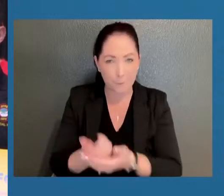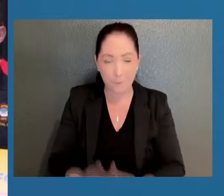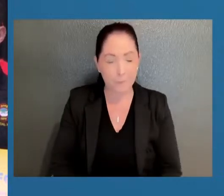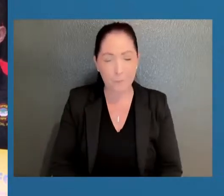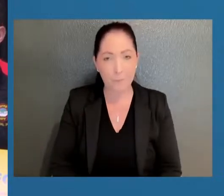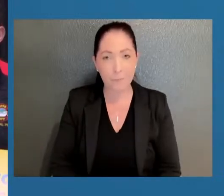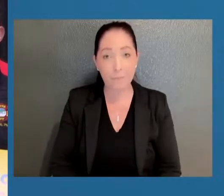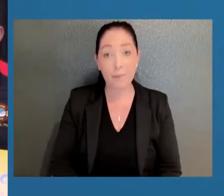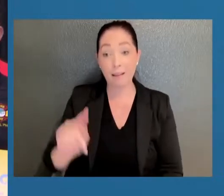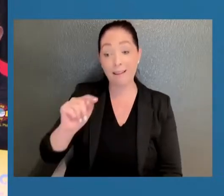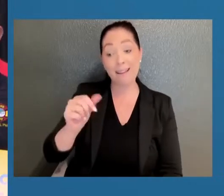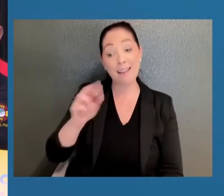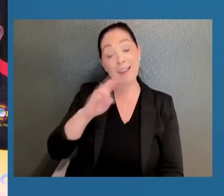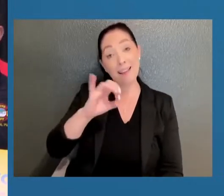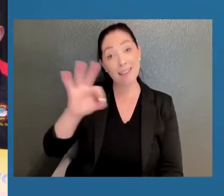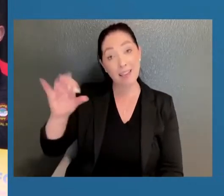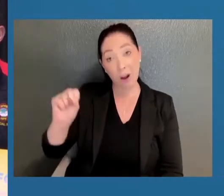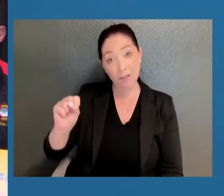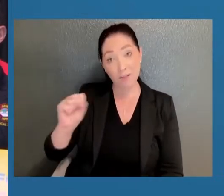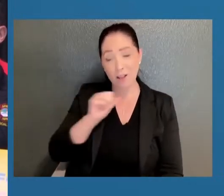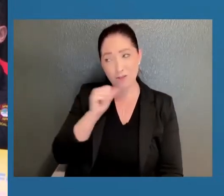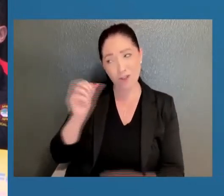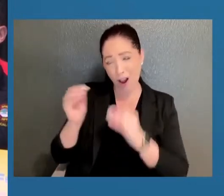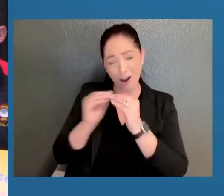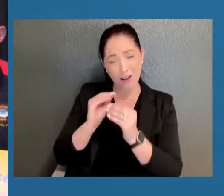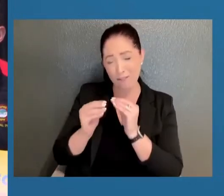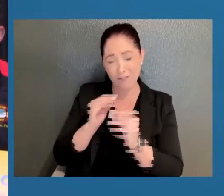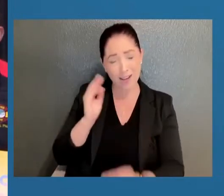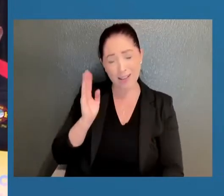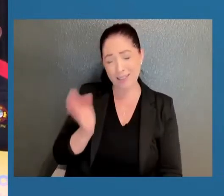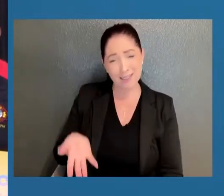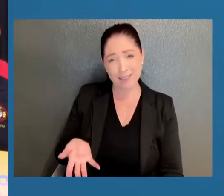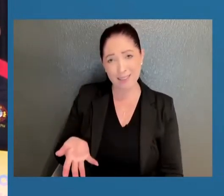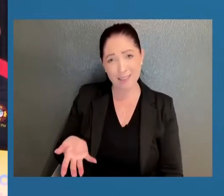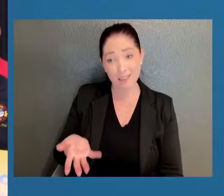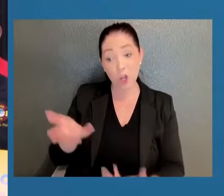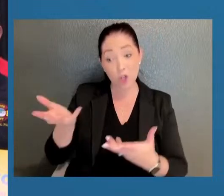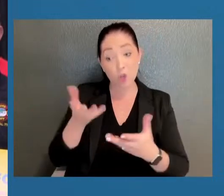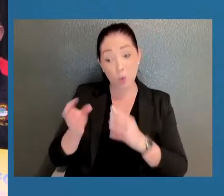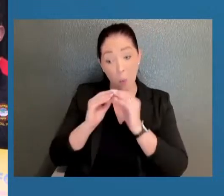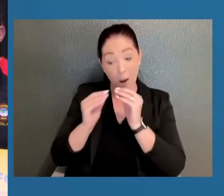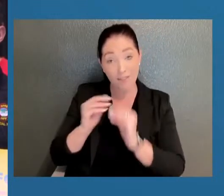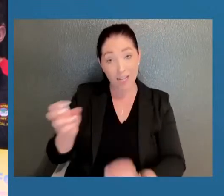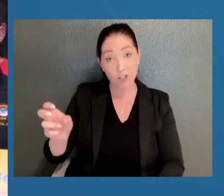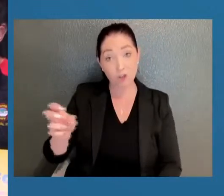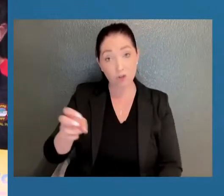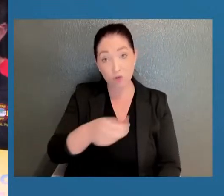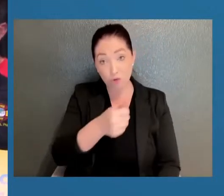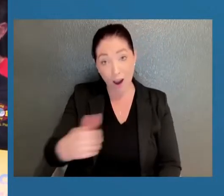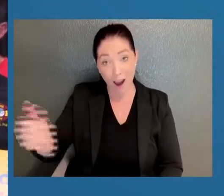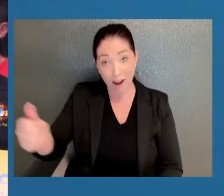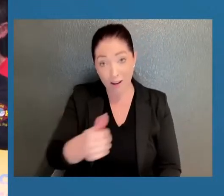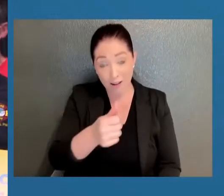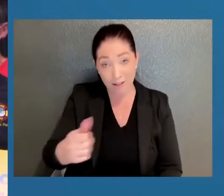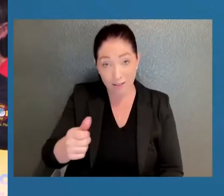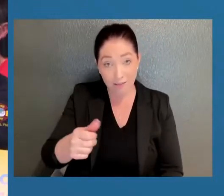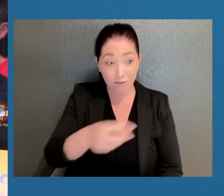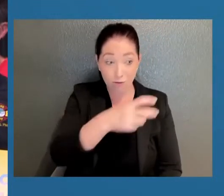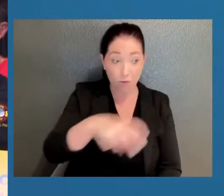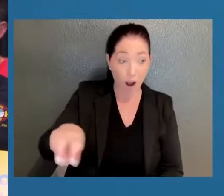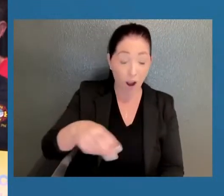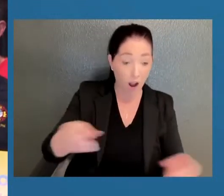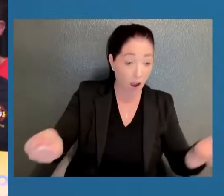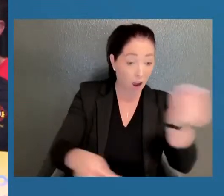Tariffs ain't going to fix anything. You want to fix the trade? I'll tell you how. Organized labor knows how.